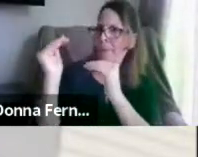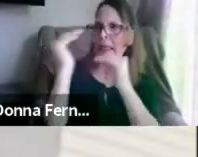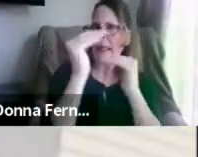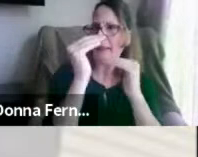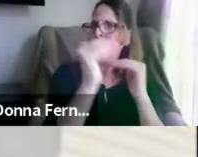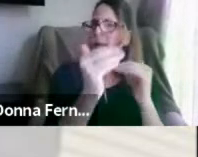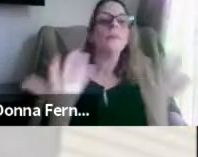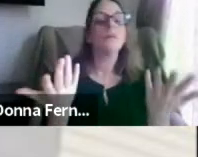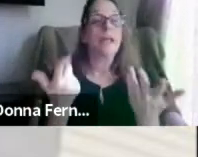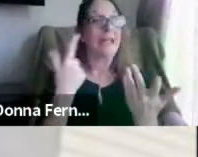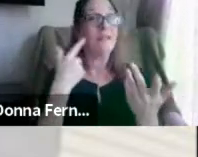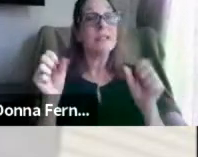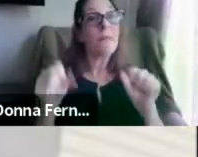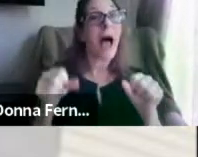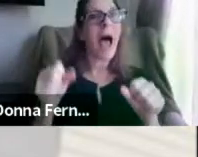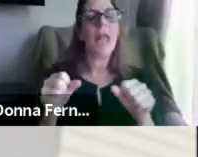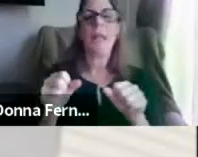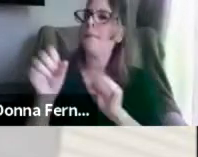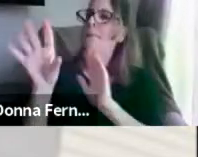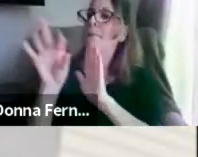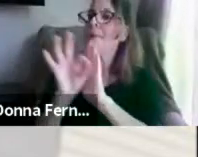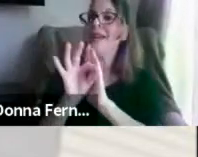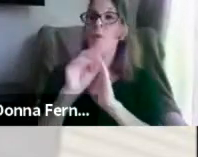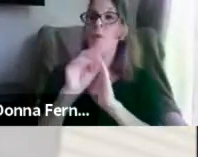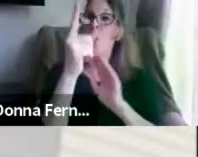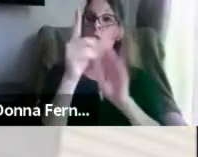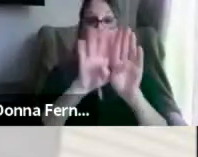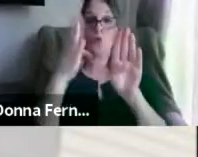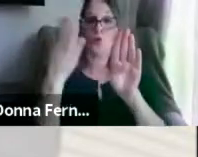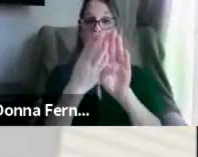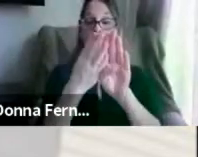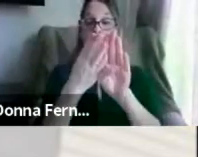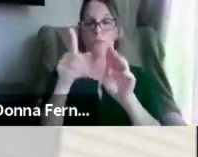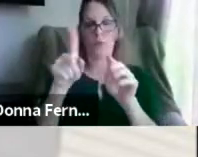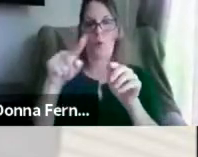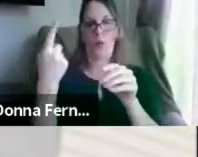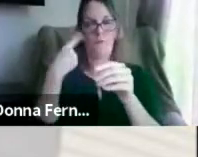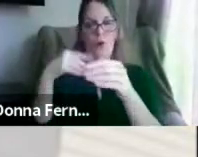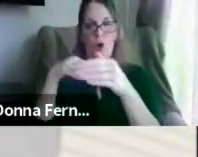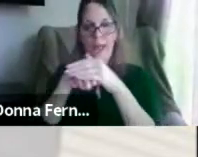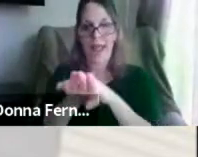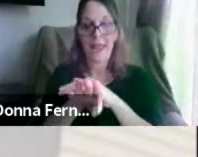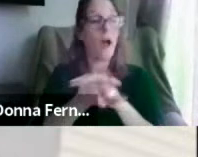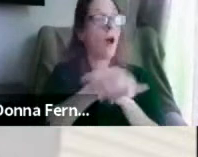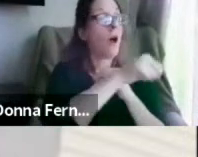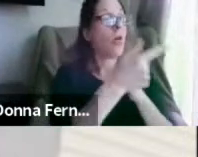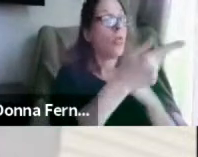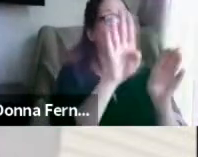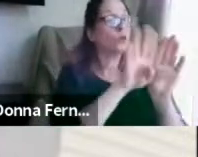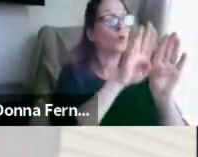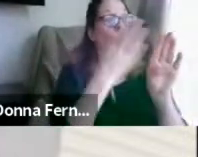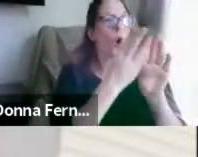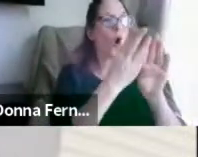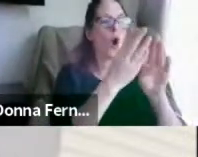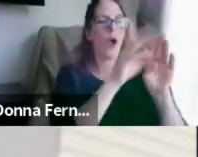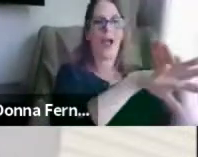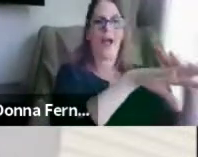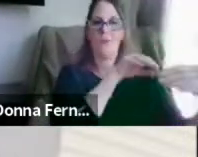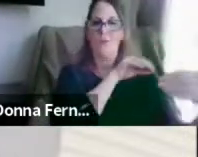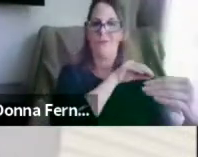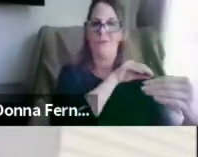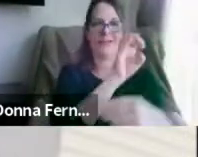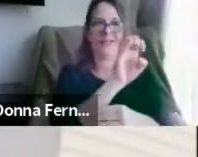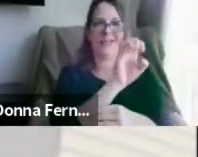it is possible, designate one door as an entrance and designate a separate door as an exit. What that's going to do is eliminate